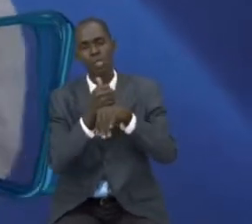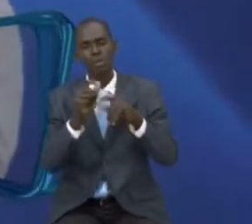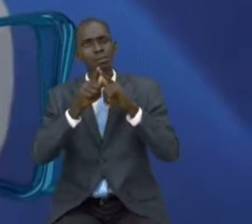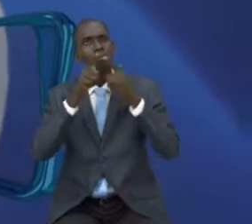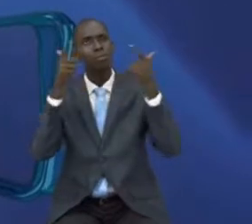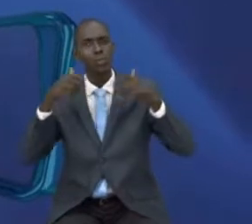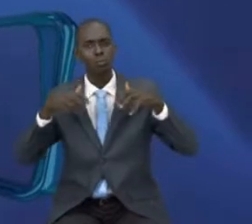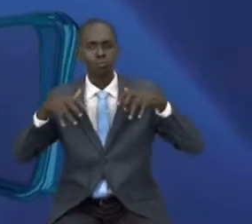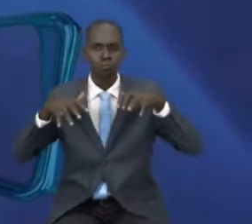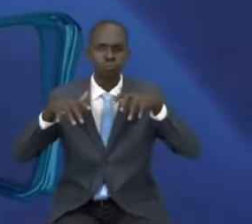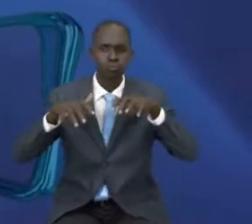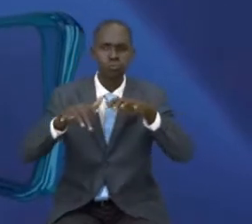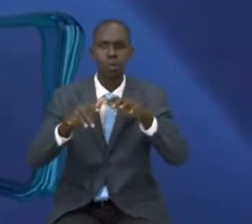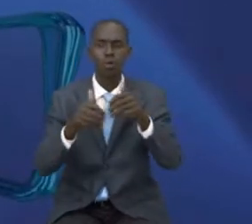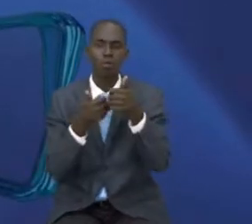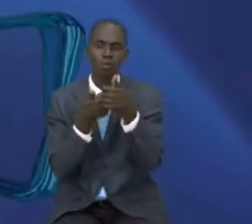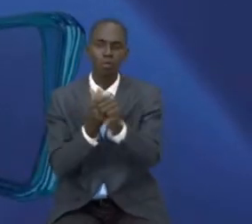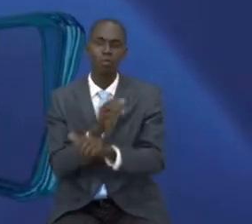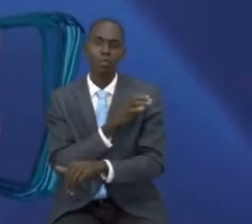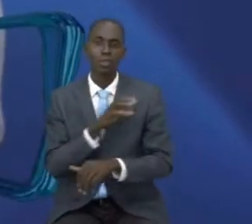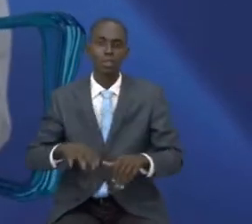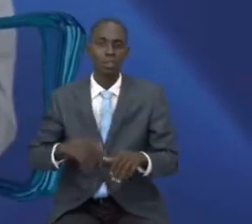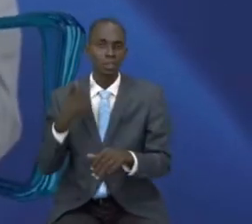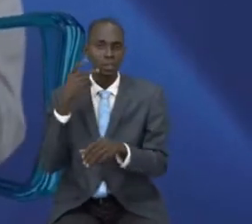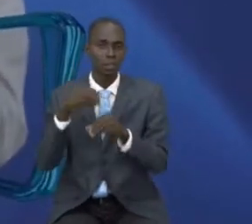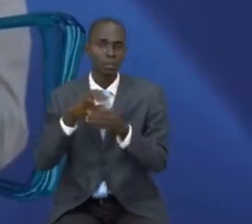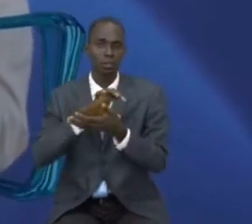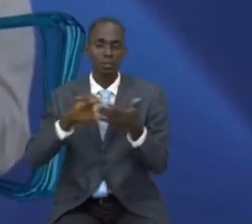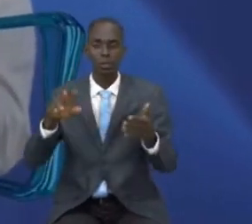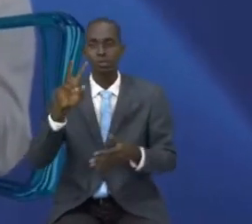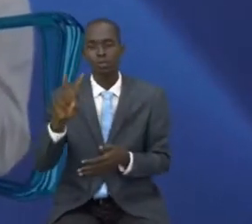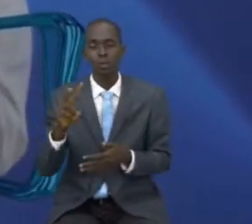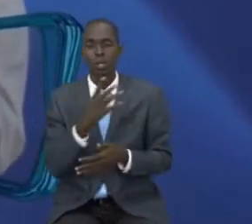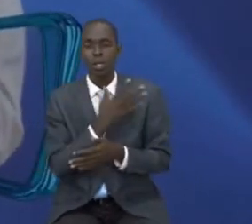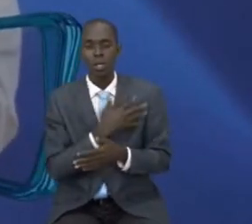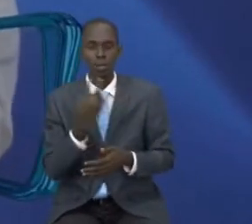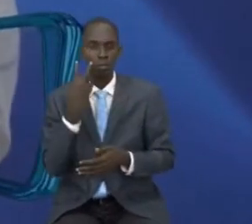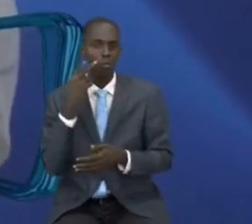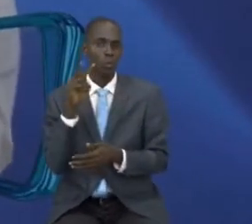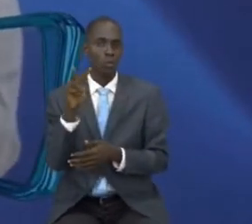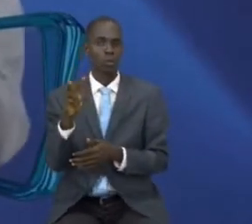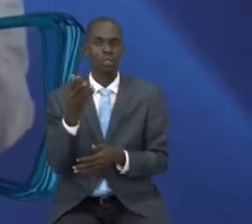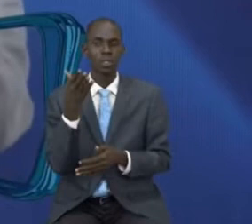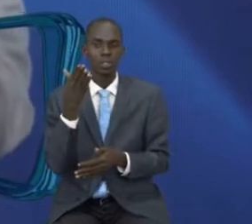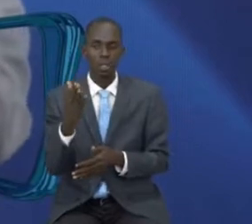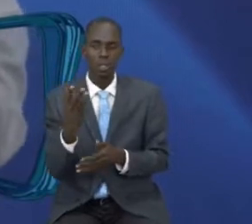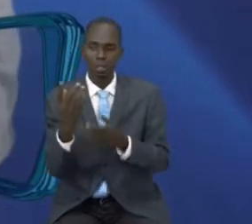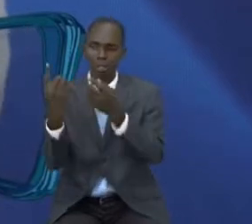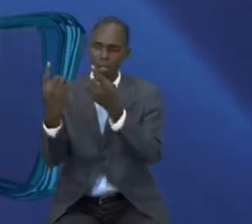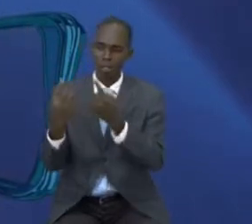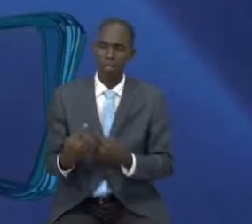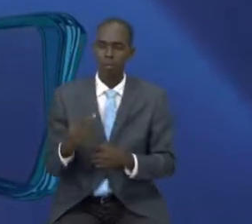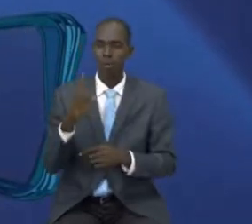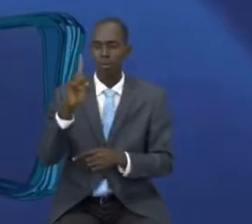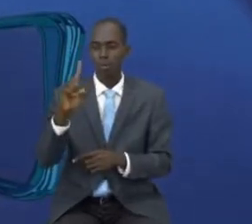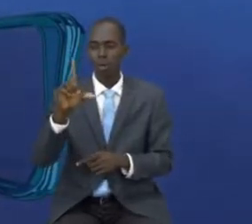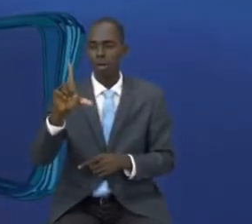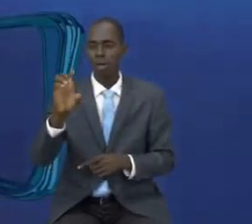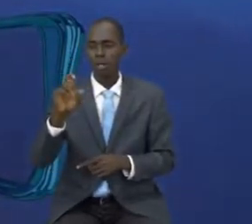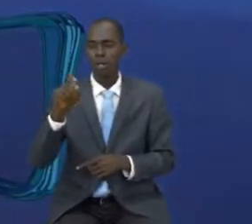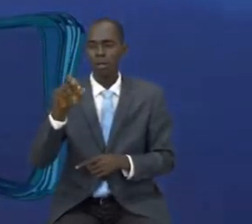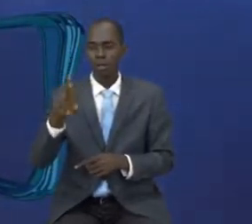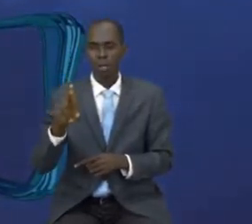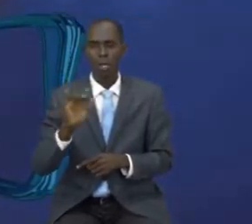multitudes followed him. Look at verse 2. And behold, there came a leper. I need to tell